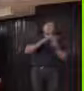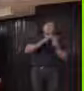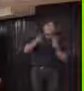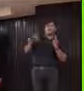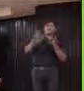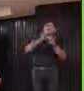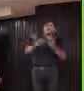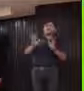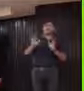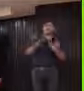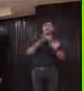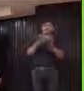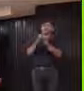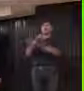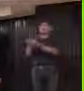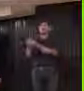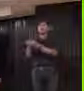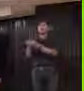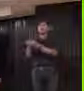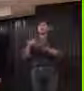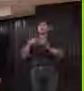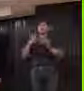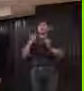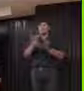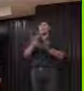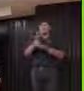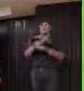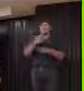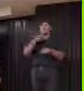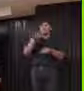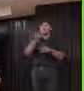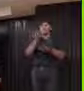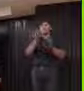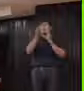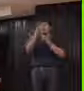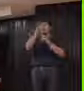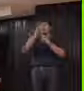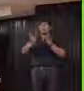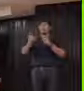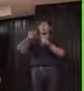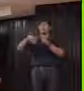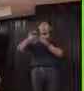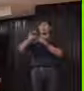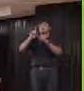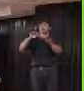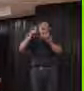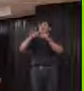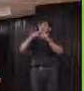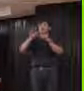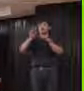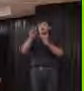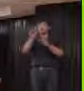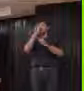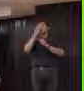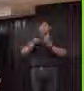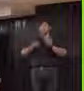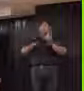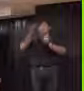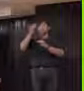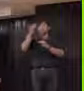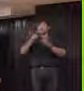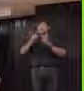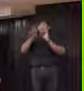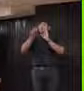different peoples. Even I mentioned to you the Muslims, or simply saying the Muslim majority, but even among